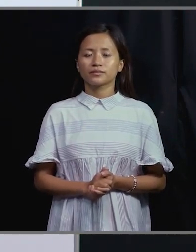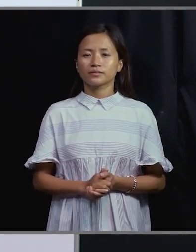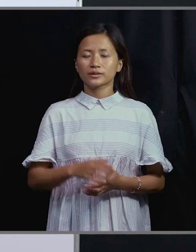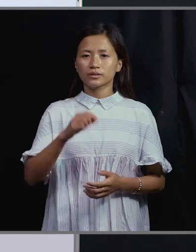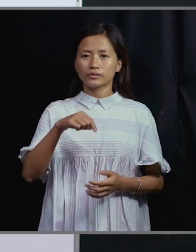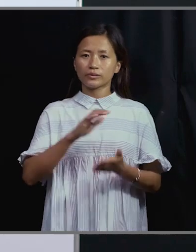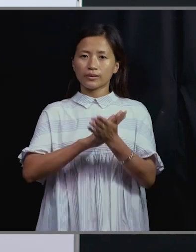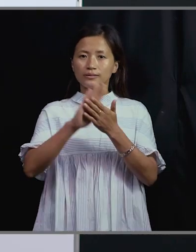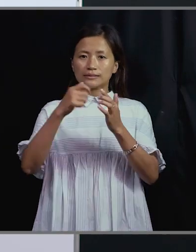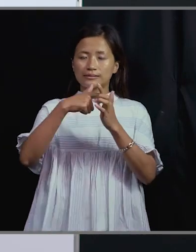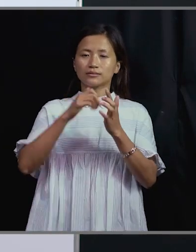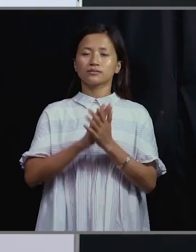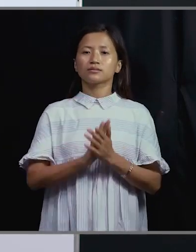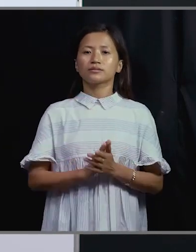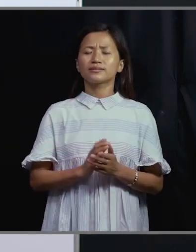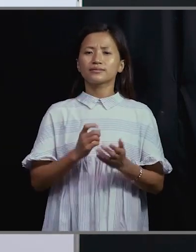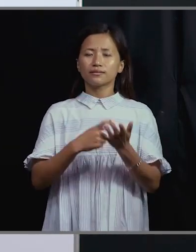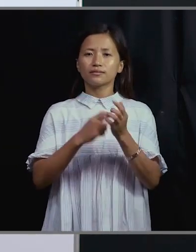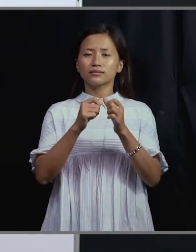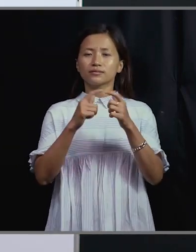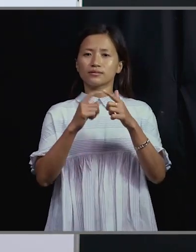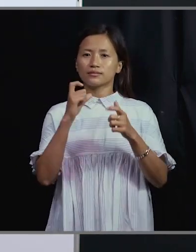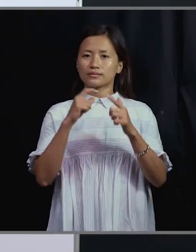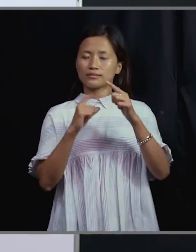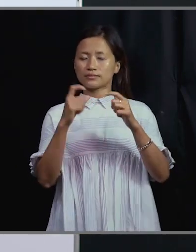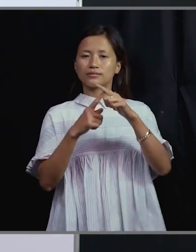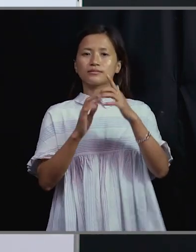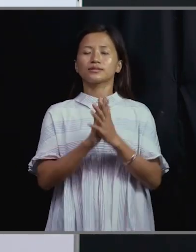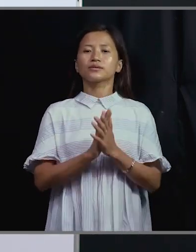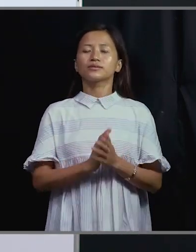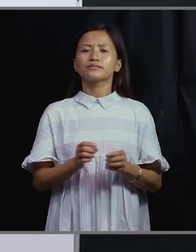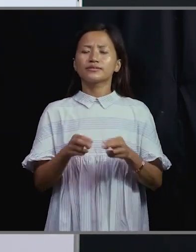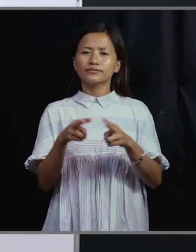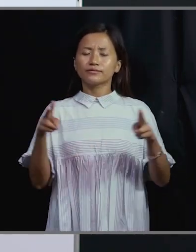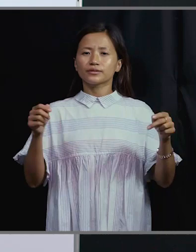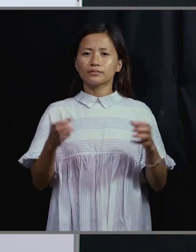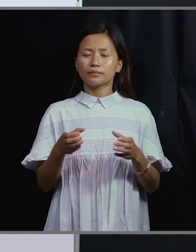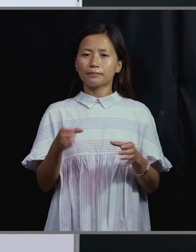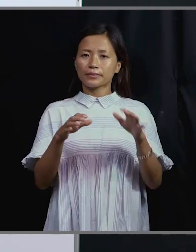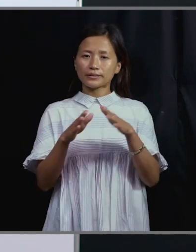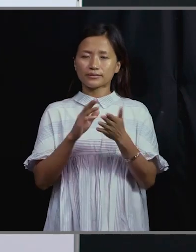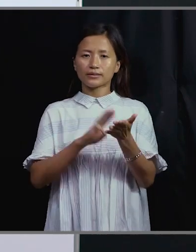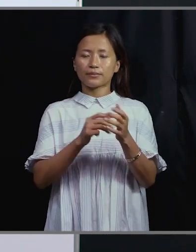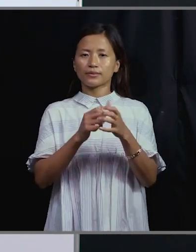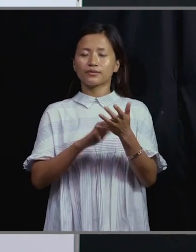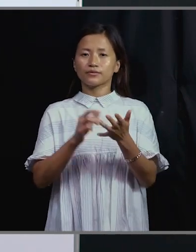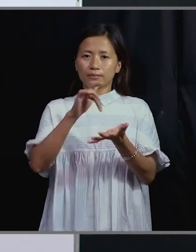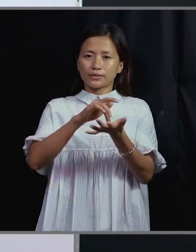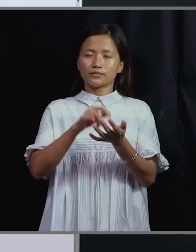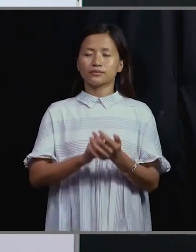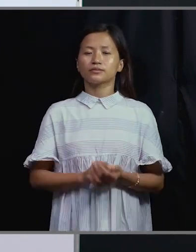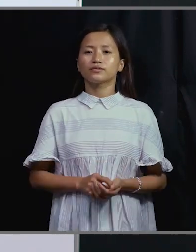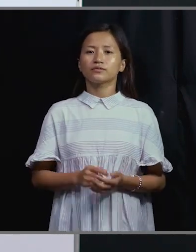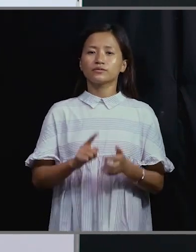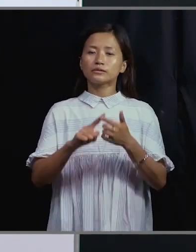Now, haloalkanes react with different metals to give different products depending on the nature of the metal. For